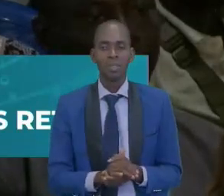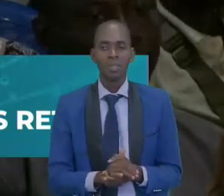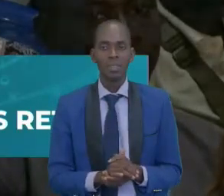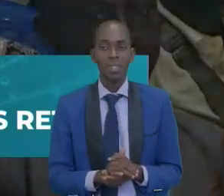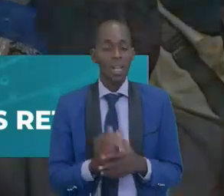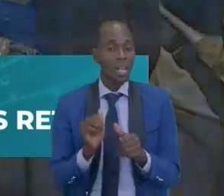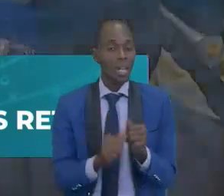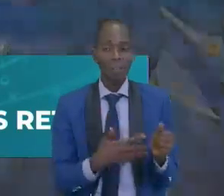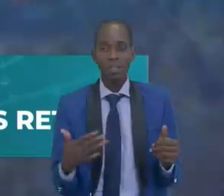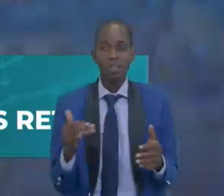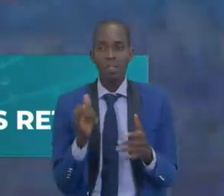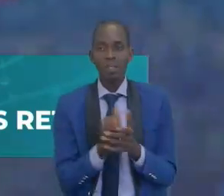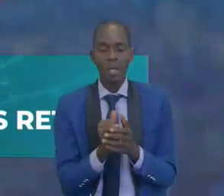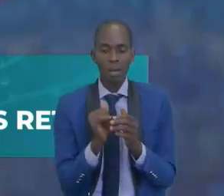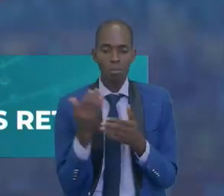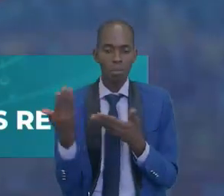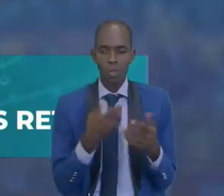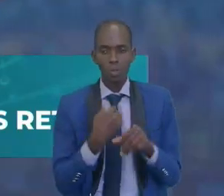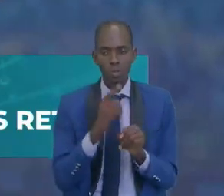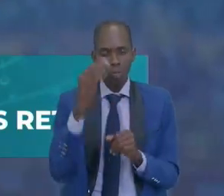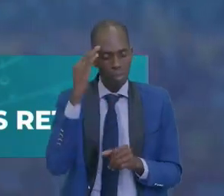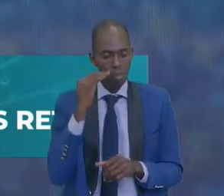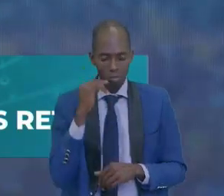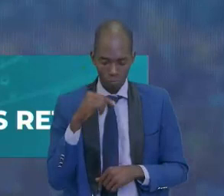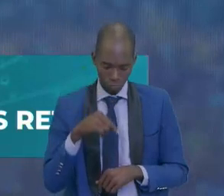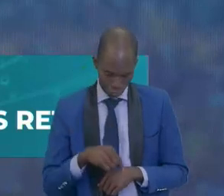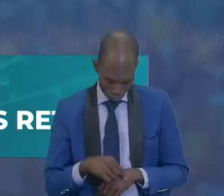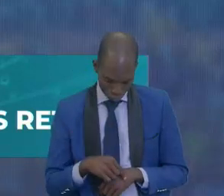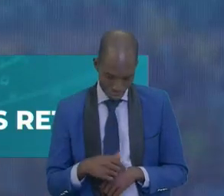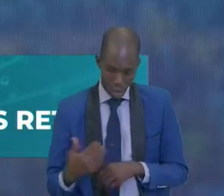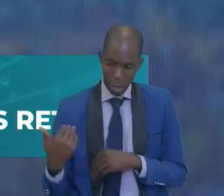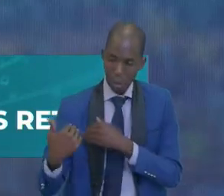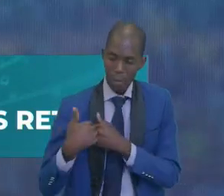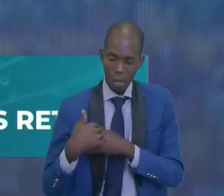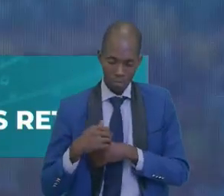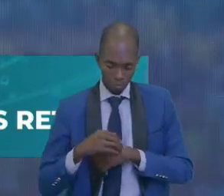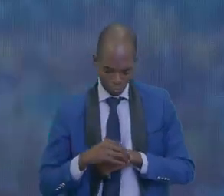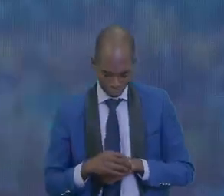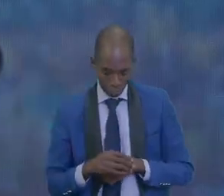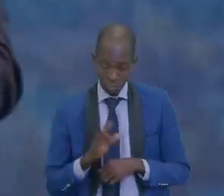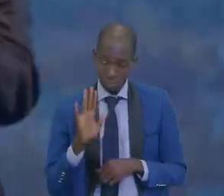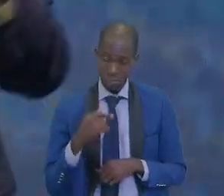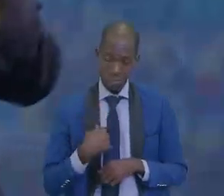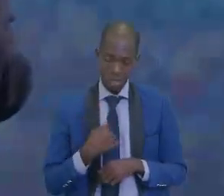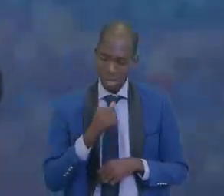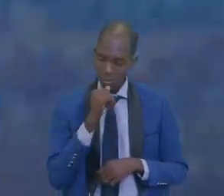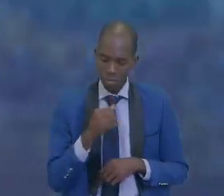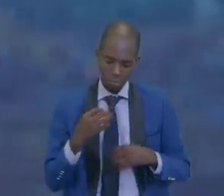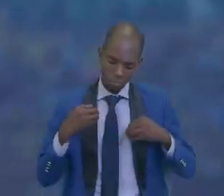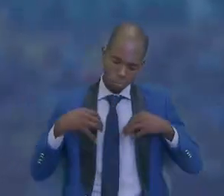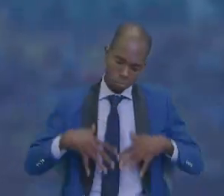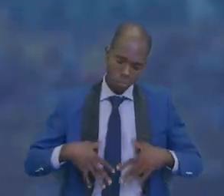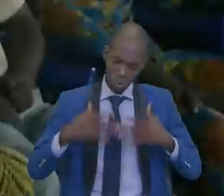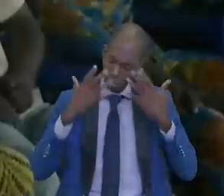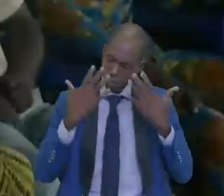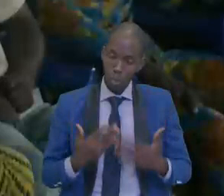Everything that bows your head and bows your back, and you say, I'm in despair, I'm in problem, all that will go.